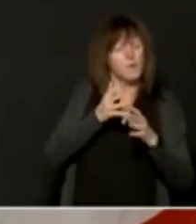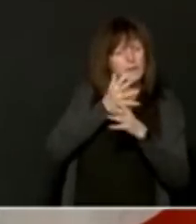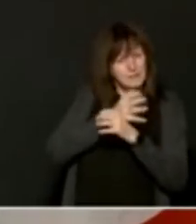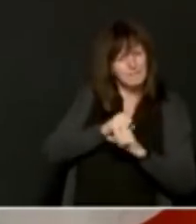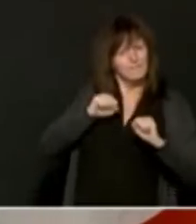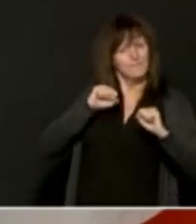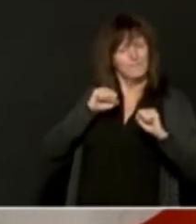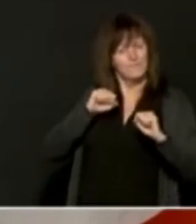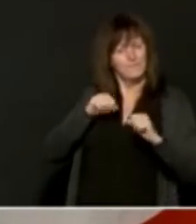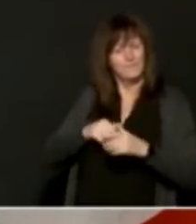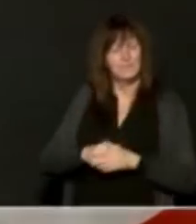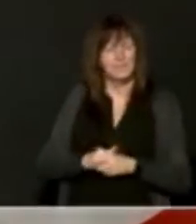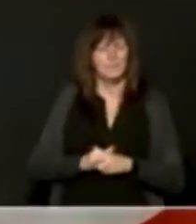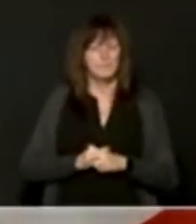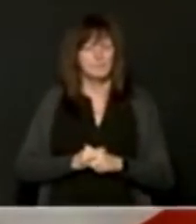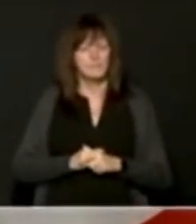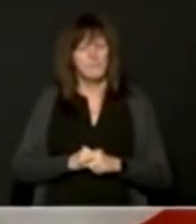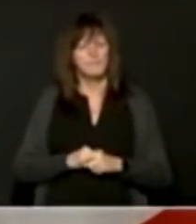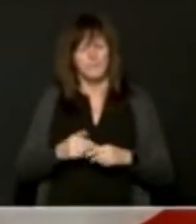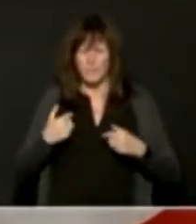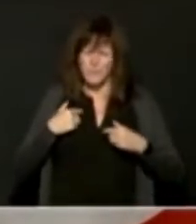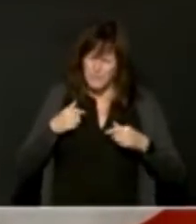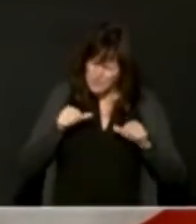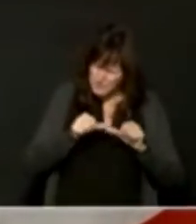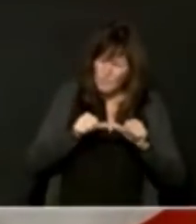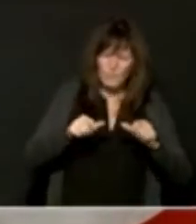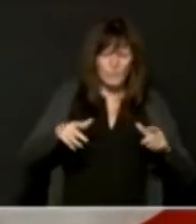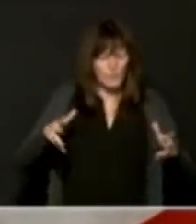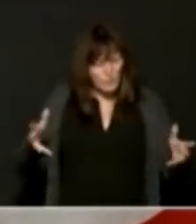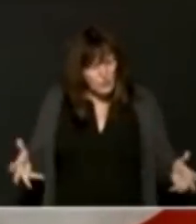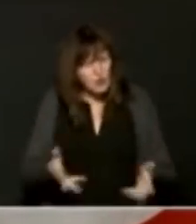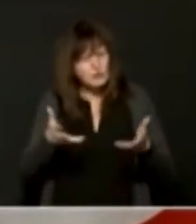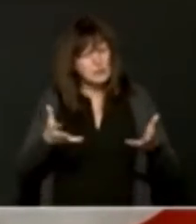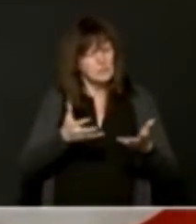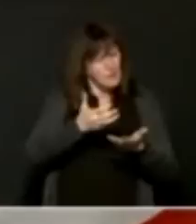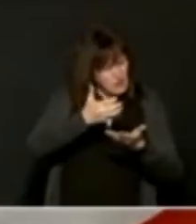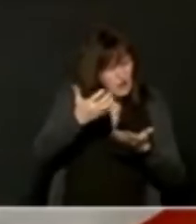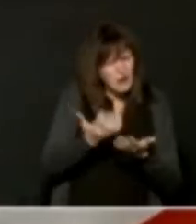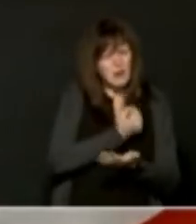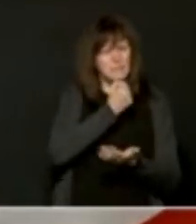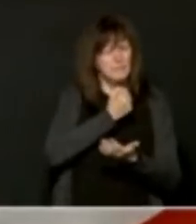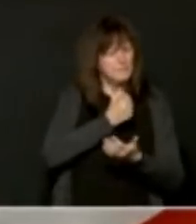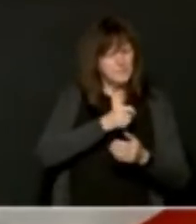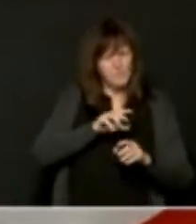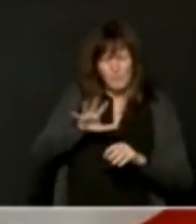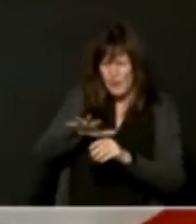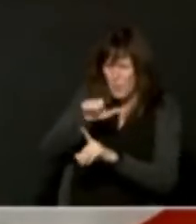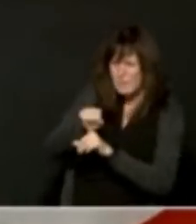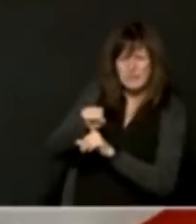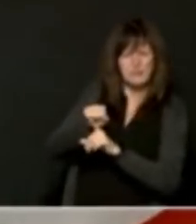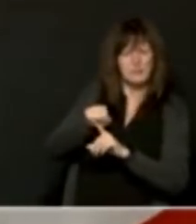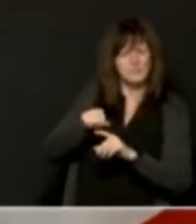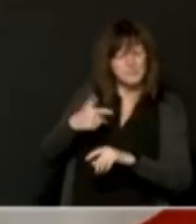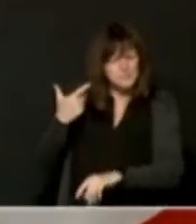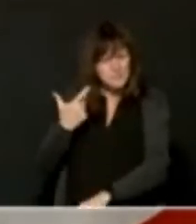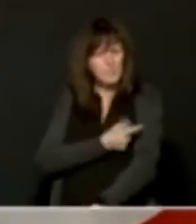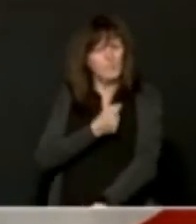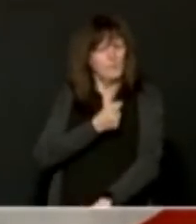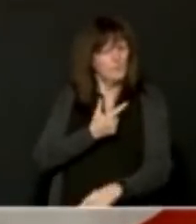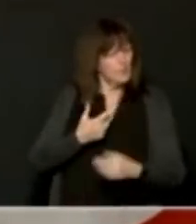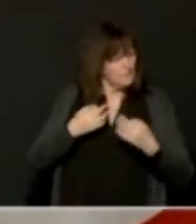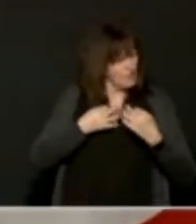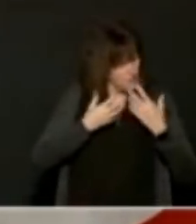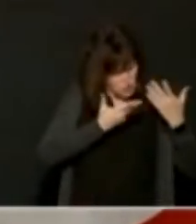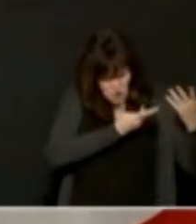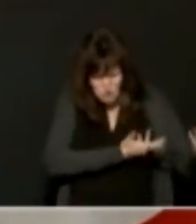to encourage all Ontarians to get vaccinated as soon as you are eligible. And as we seek to get as